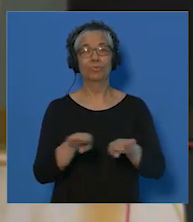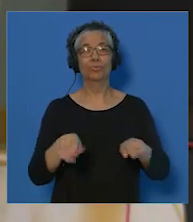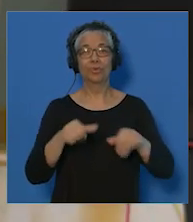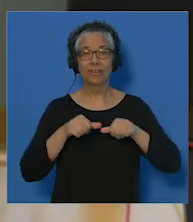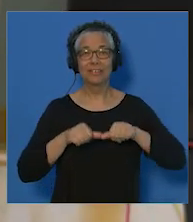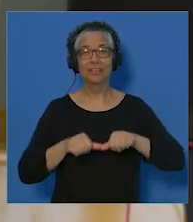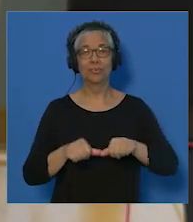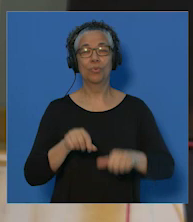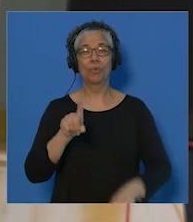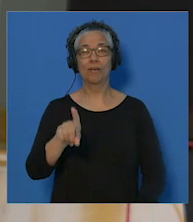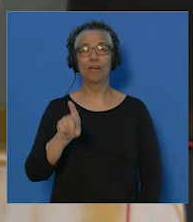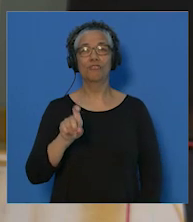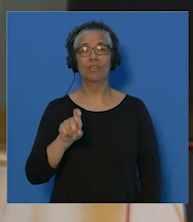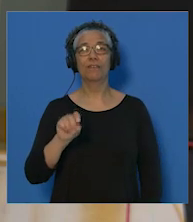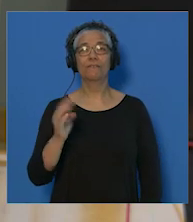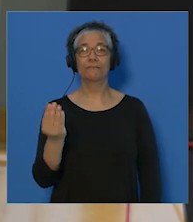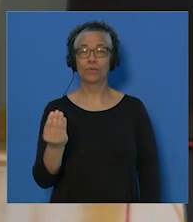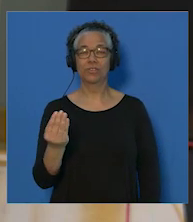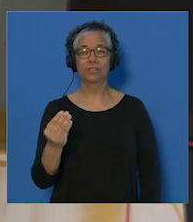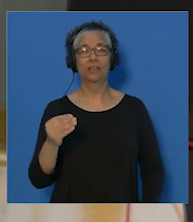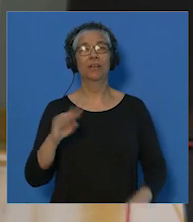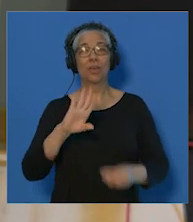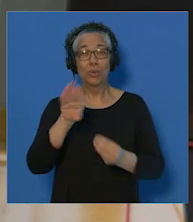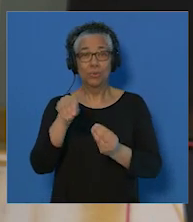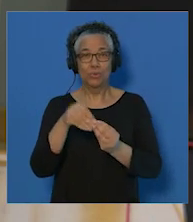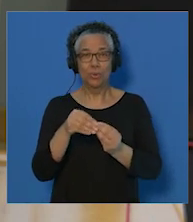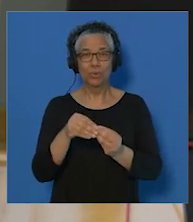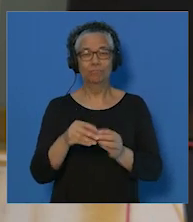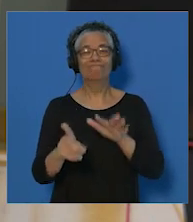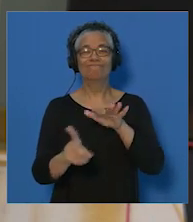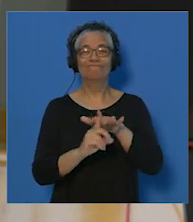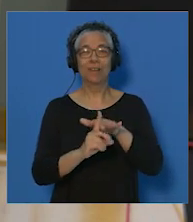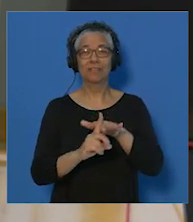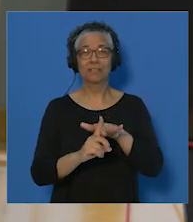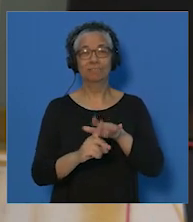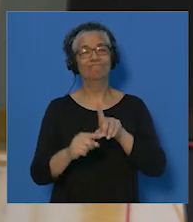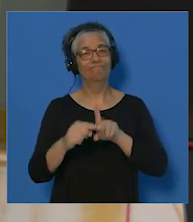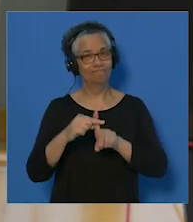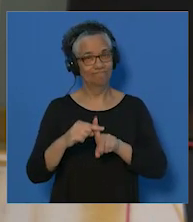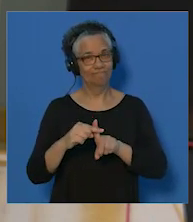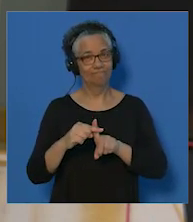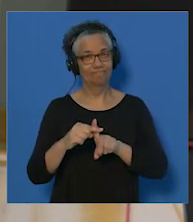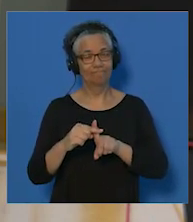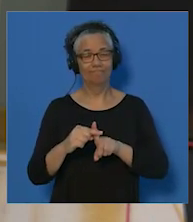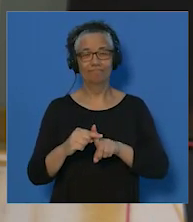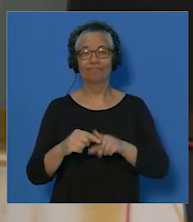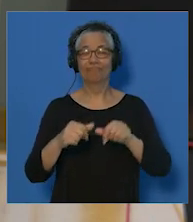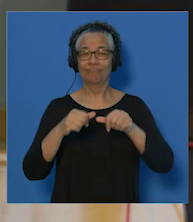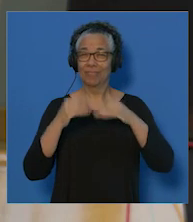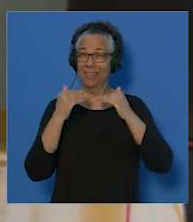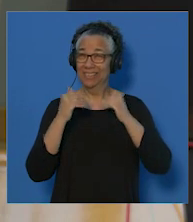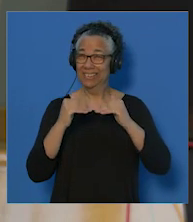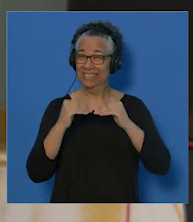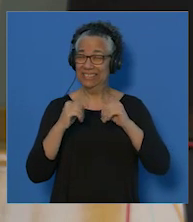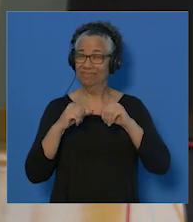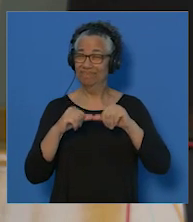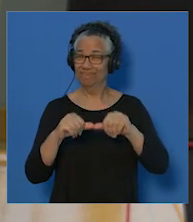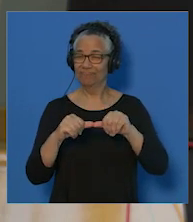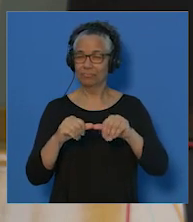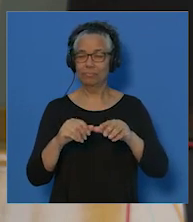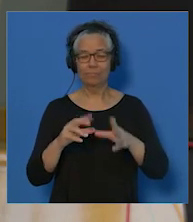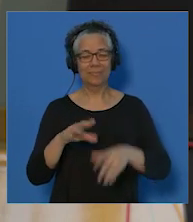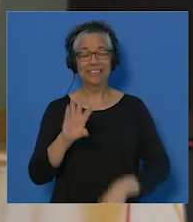to have 114 total confirmed positive cases. Their status is as follows. There are